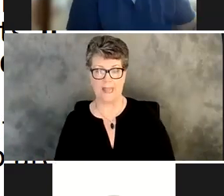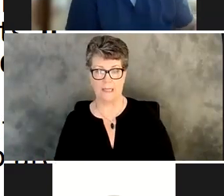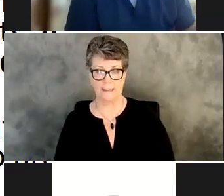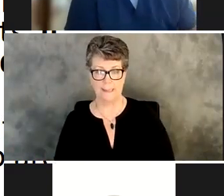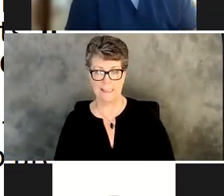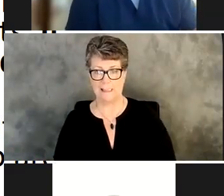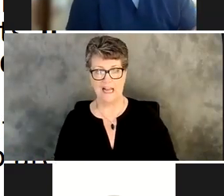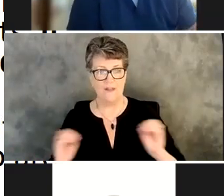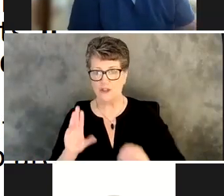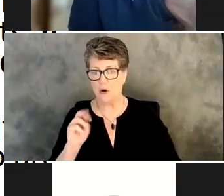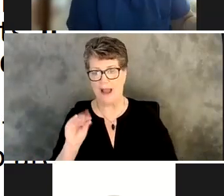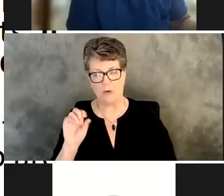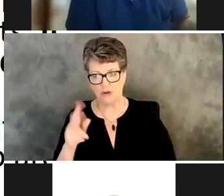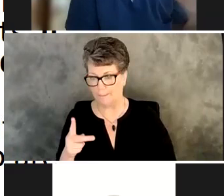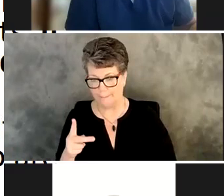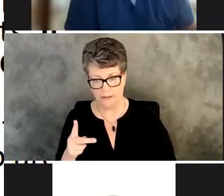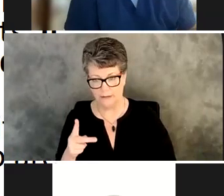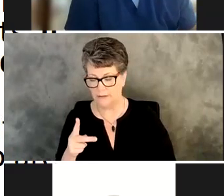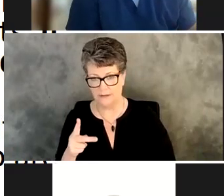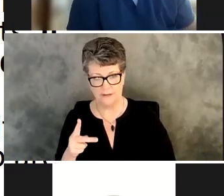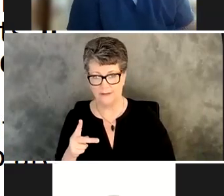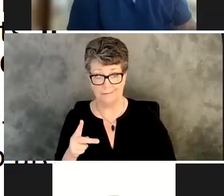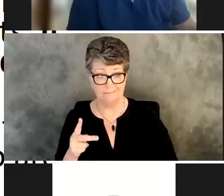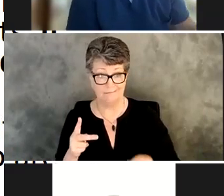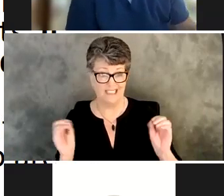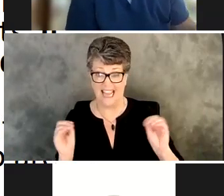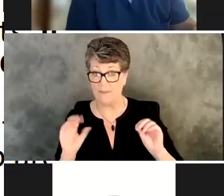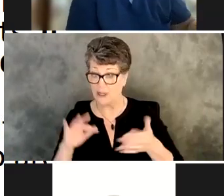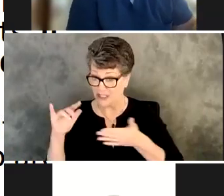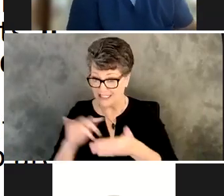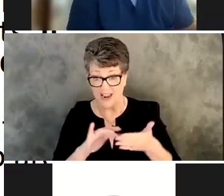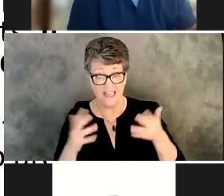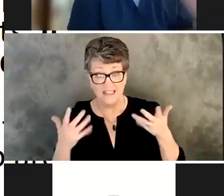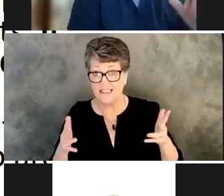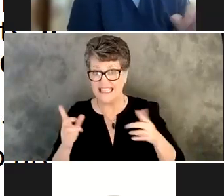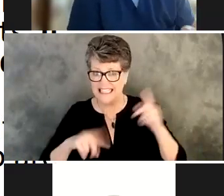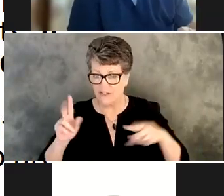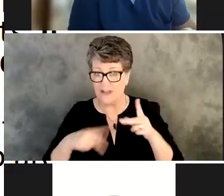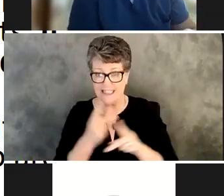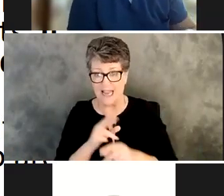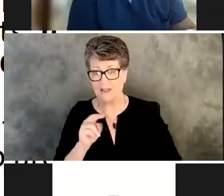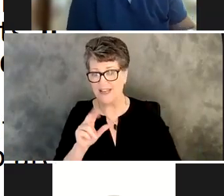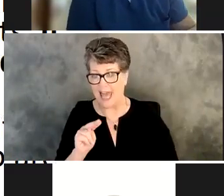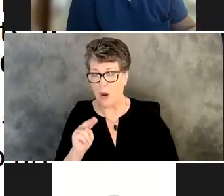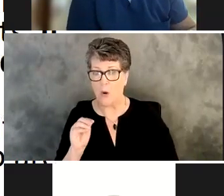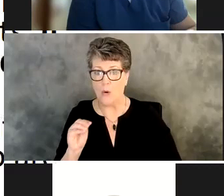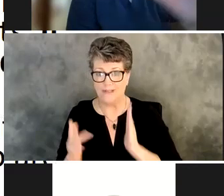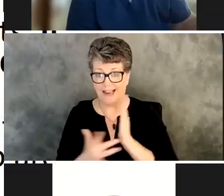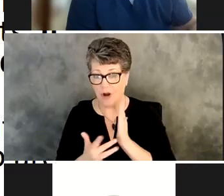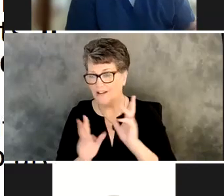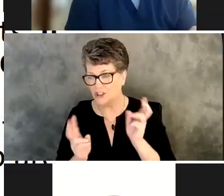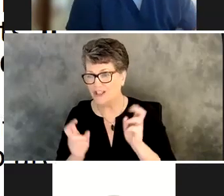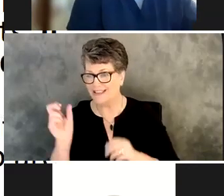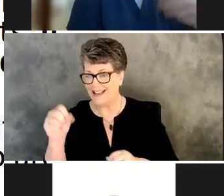There are no microchips in this vaccine. Just like any other thing, there are studies being done on different types of nanotechnology and stuff like that.